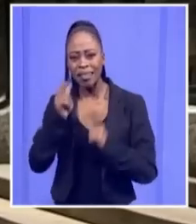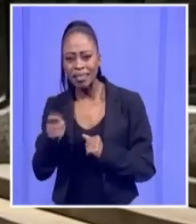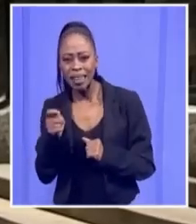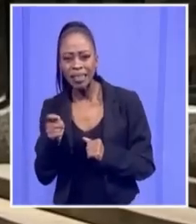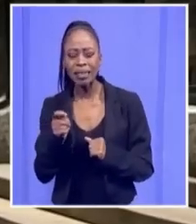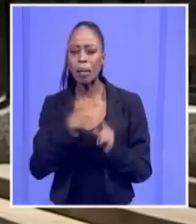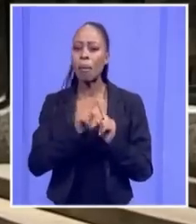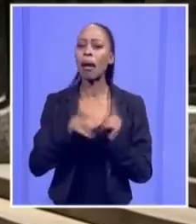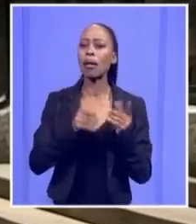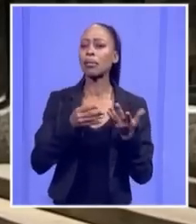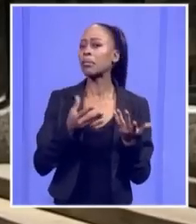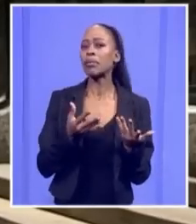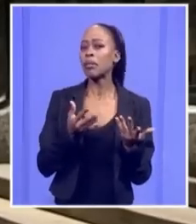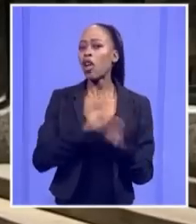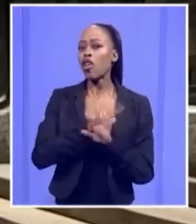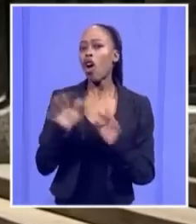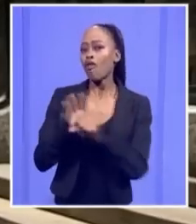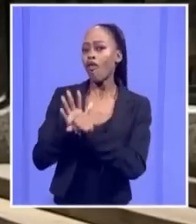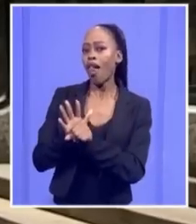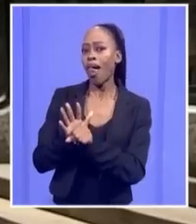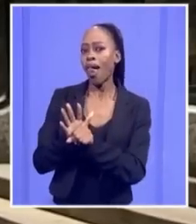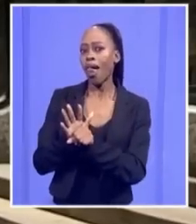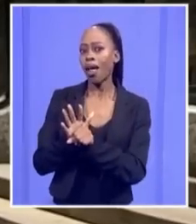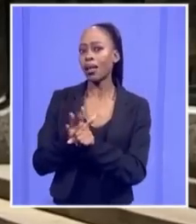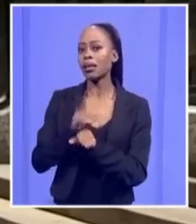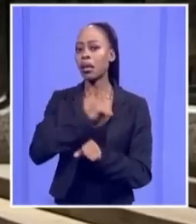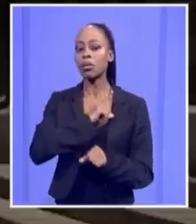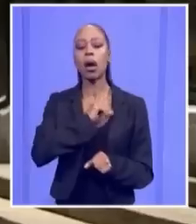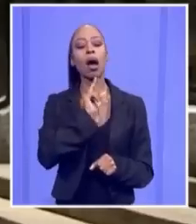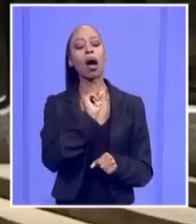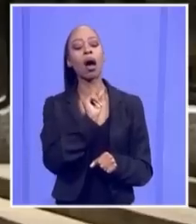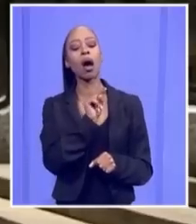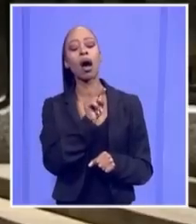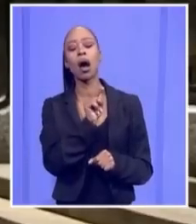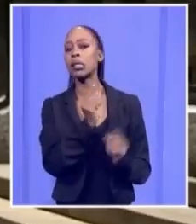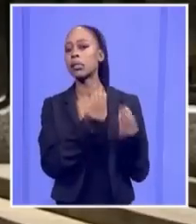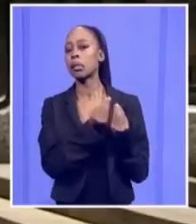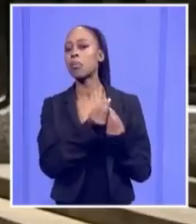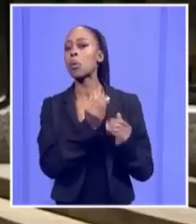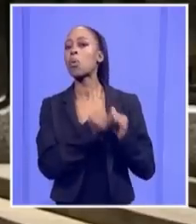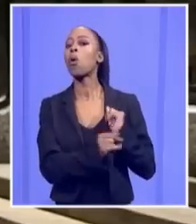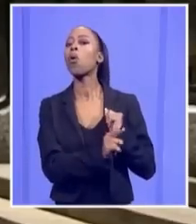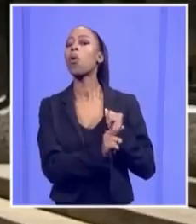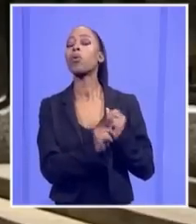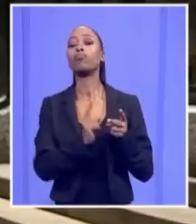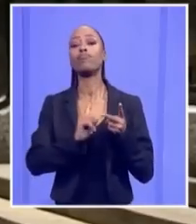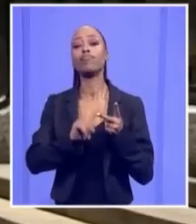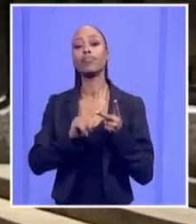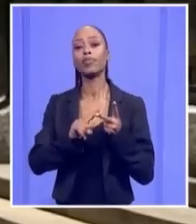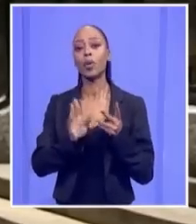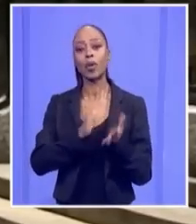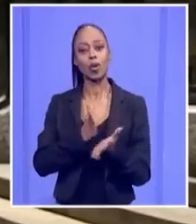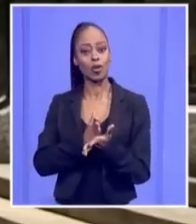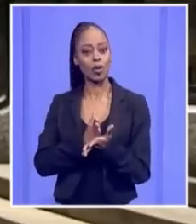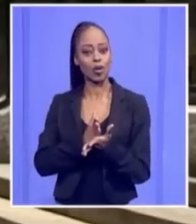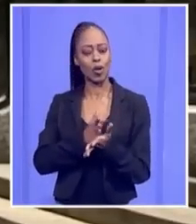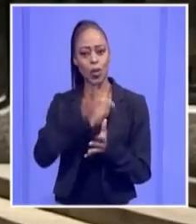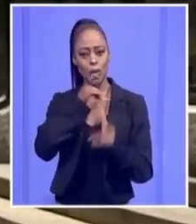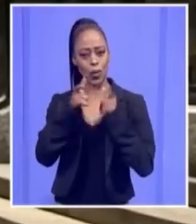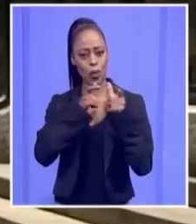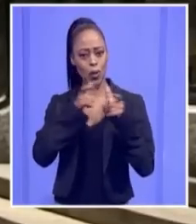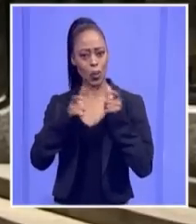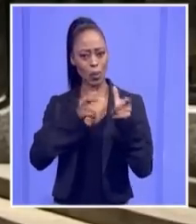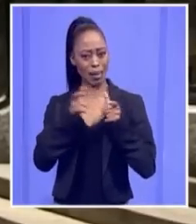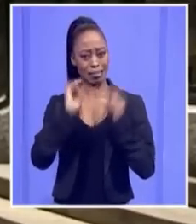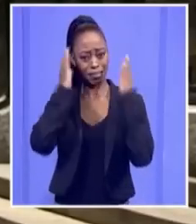that suspicion that we've actually been vindicated, firstly. Secondly, we are very nervous about the kinds of comments that this judge